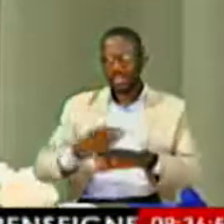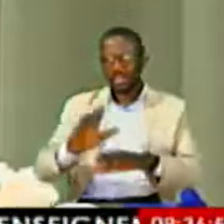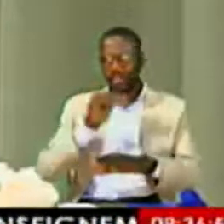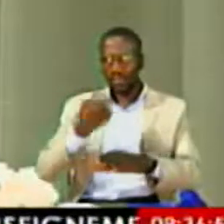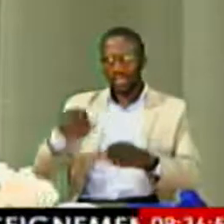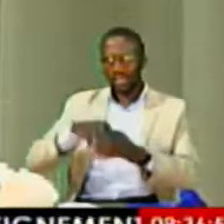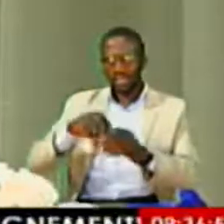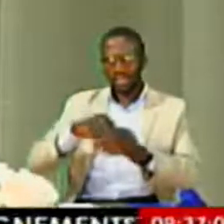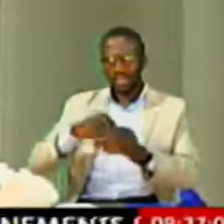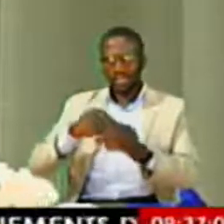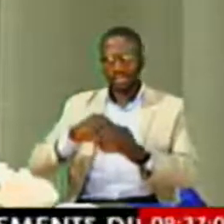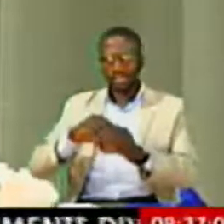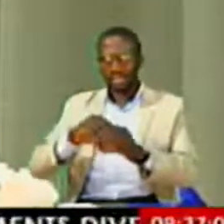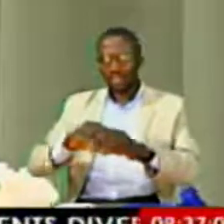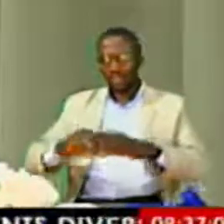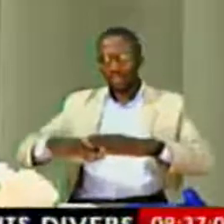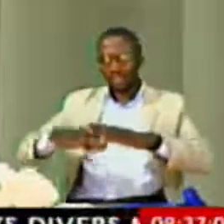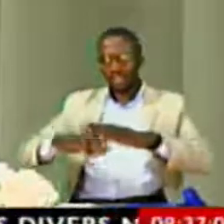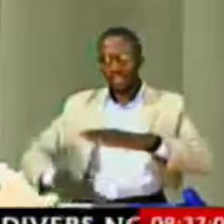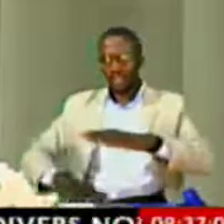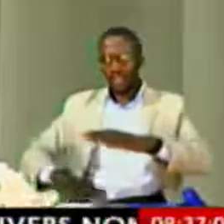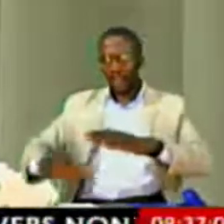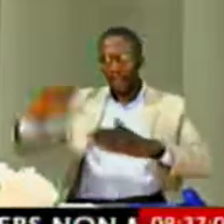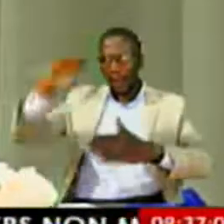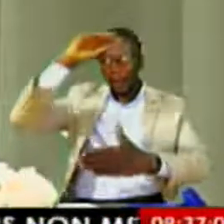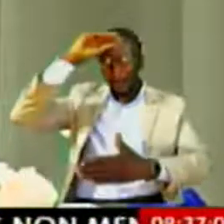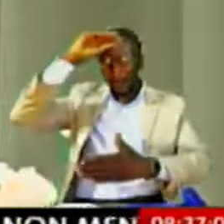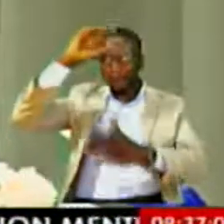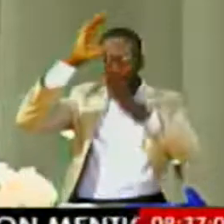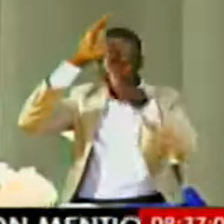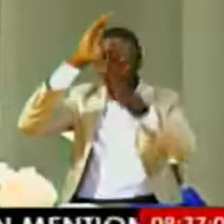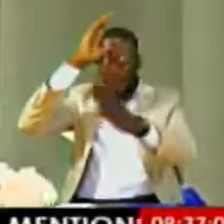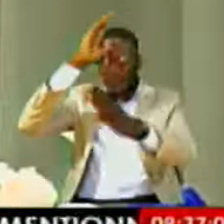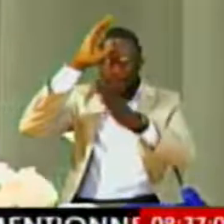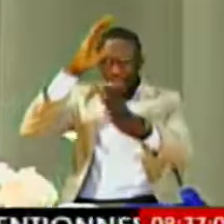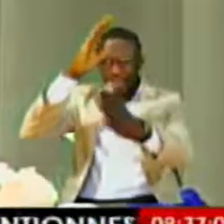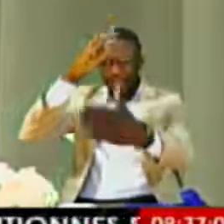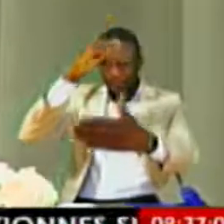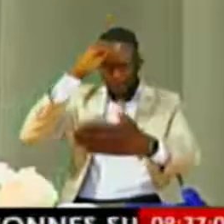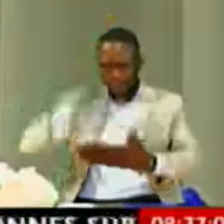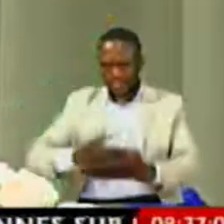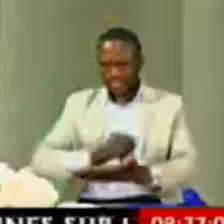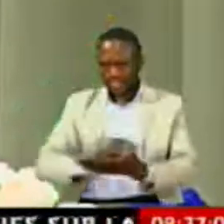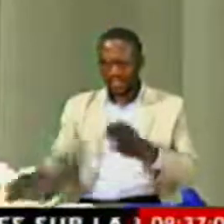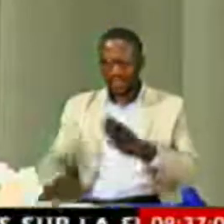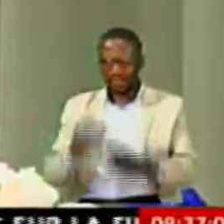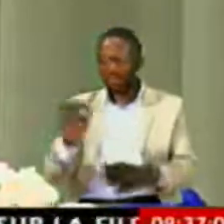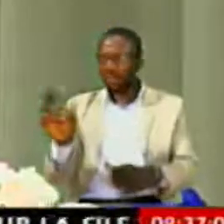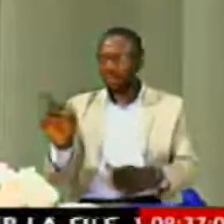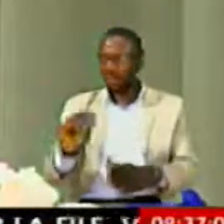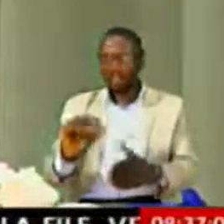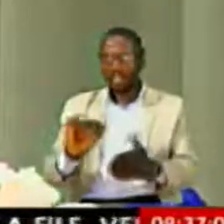Saint-Esprit, mais Spirit, c'est au nom de notre Seigneur Jésus-Christ. Il n'y a jamais eu